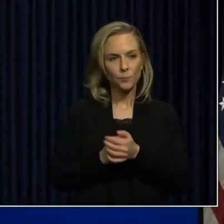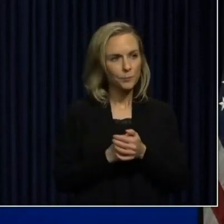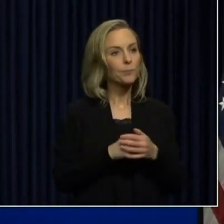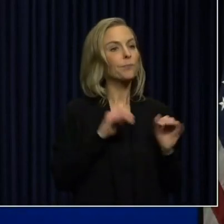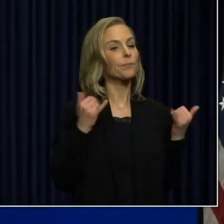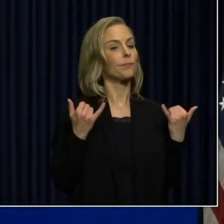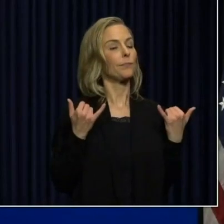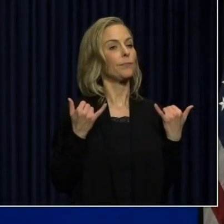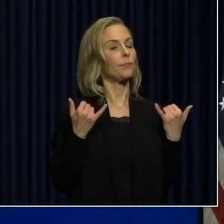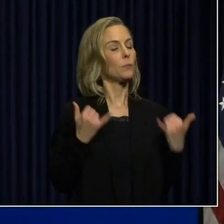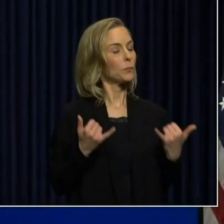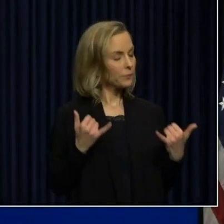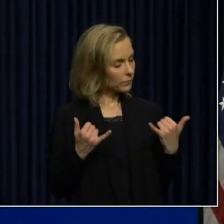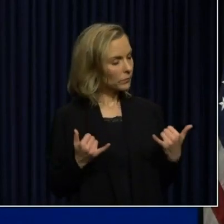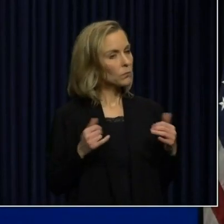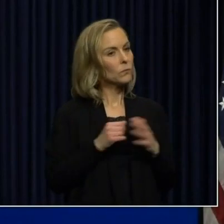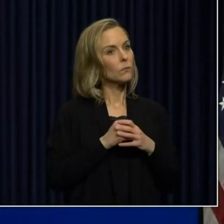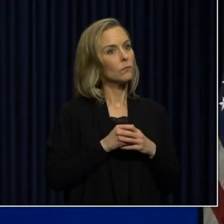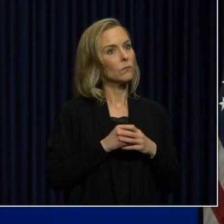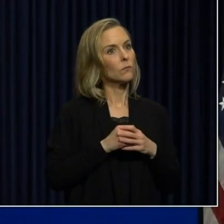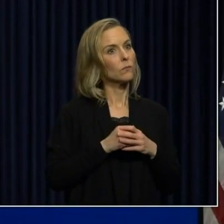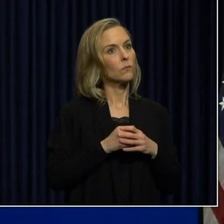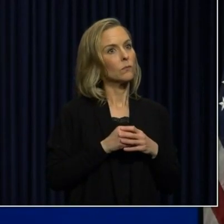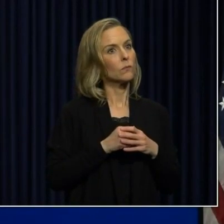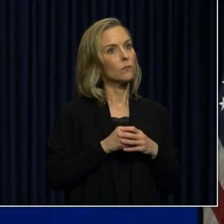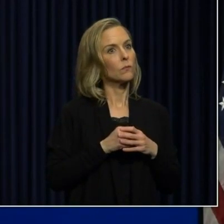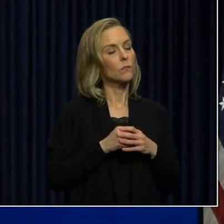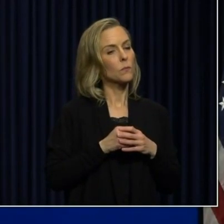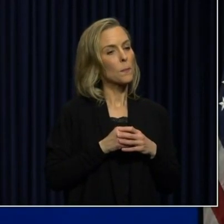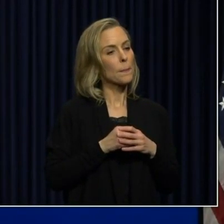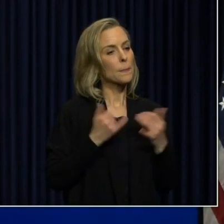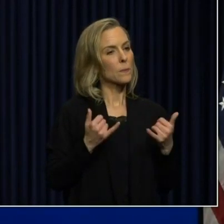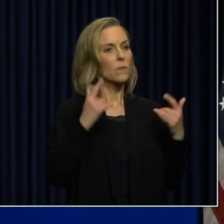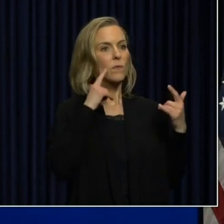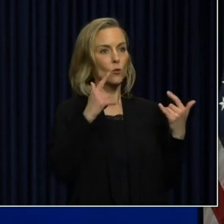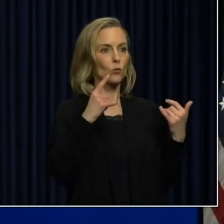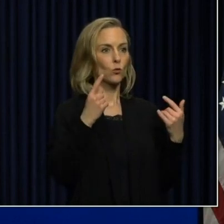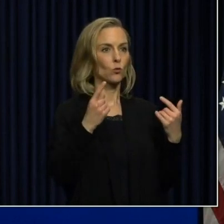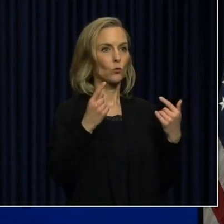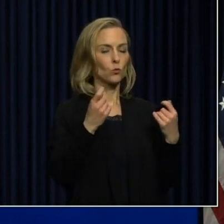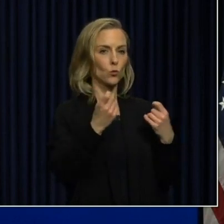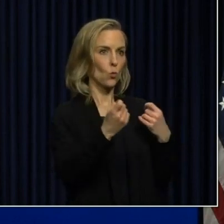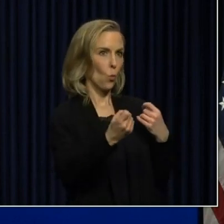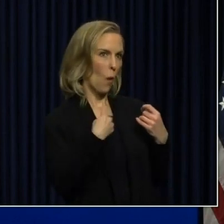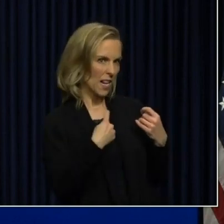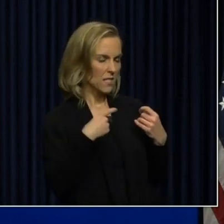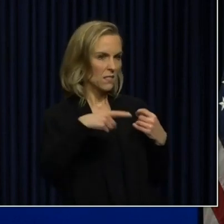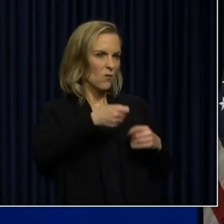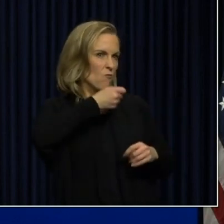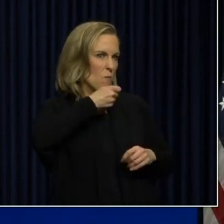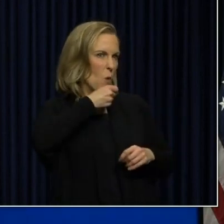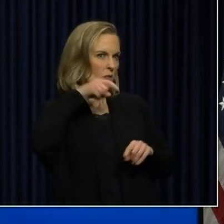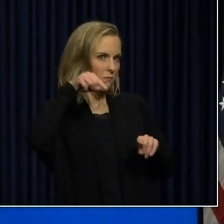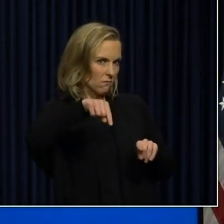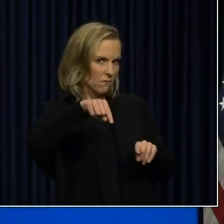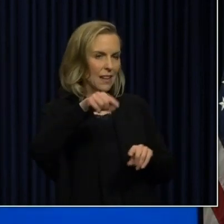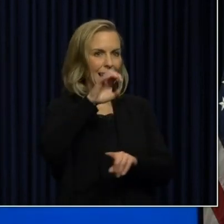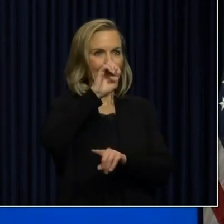All right, we'll now move into questions. I think we've got